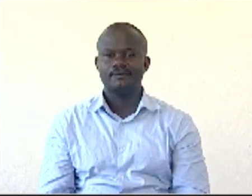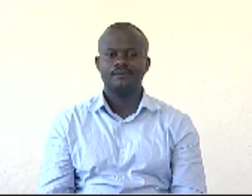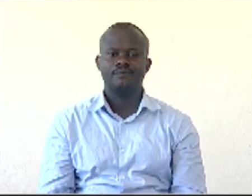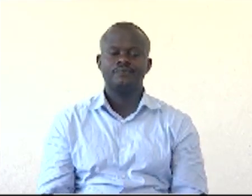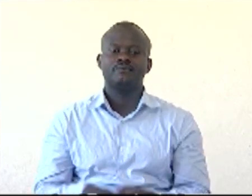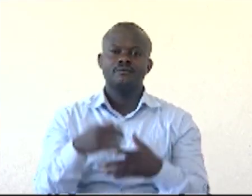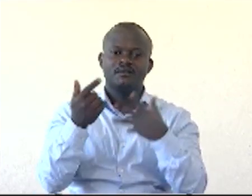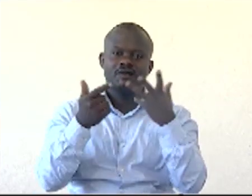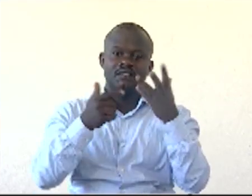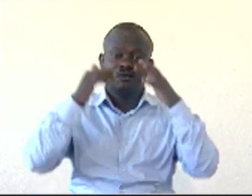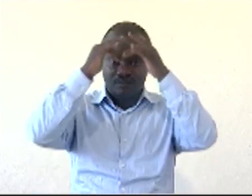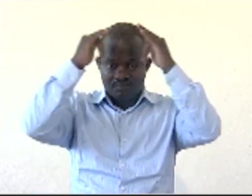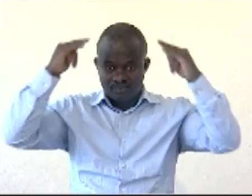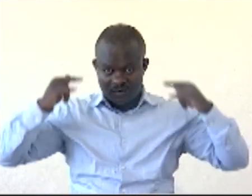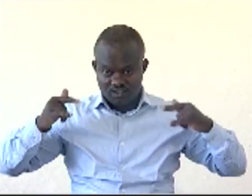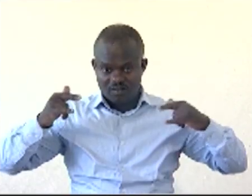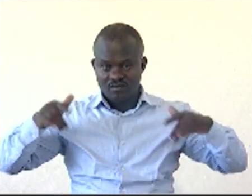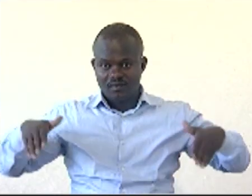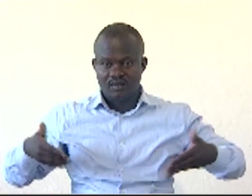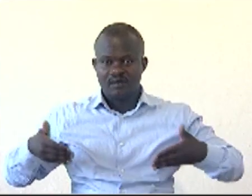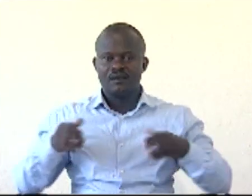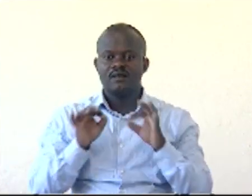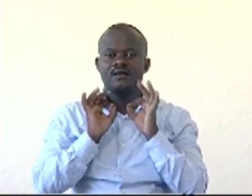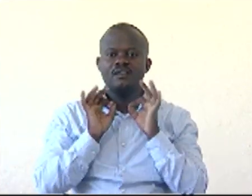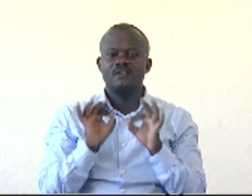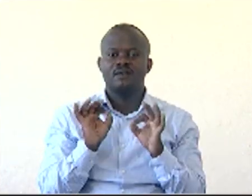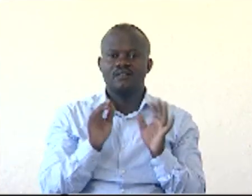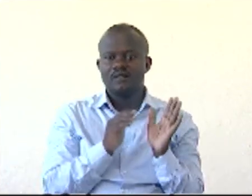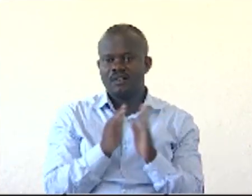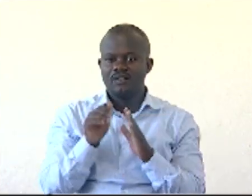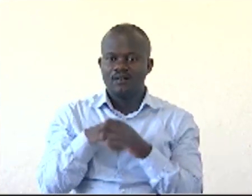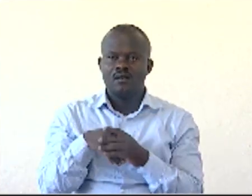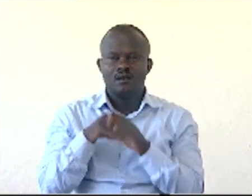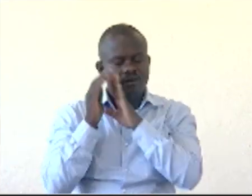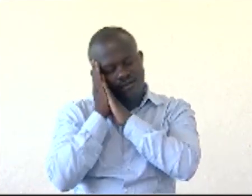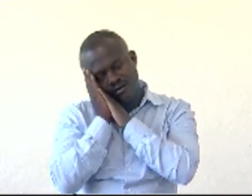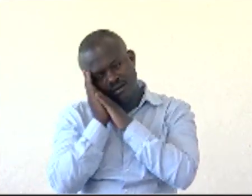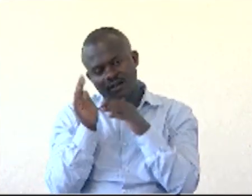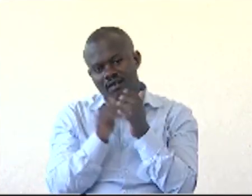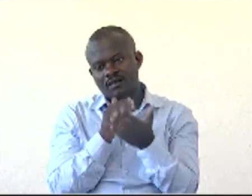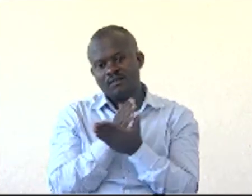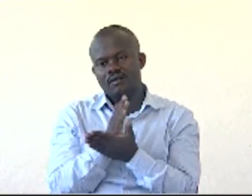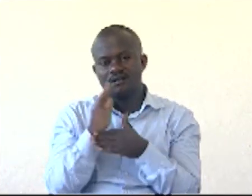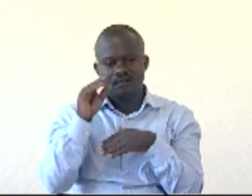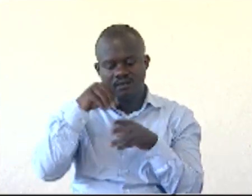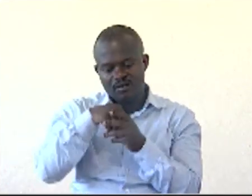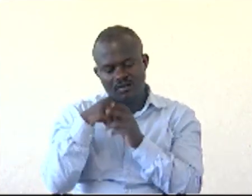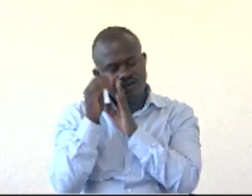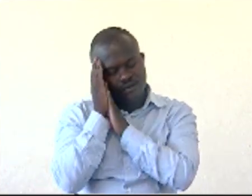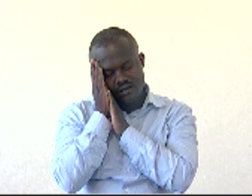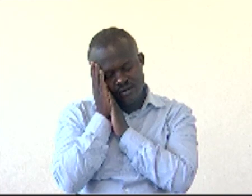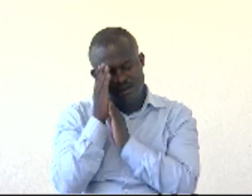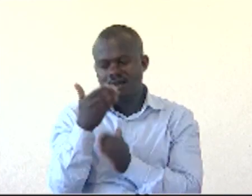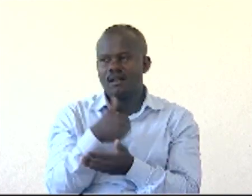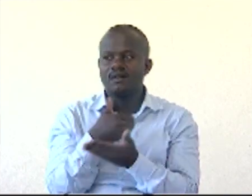This is a mosquito net, nicely arranged on the bed, and this person sleeping in here